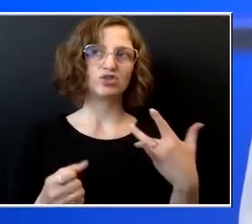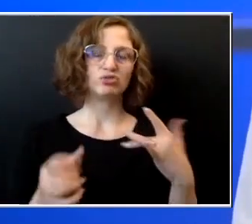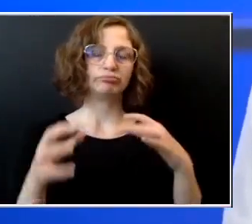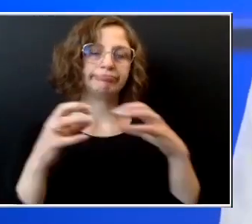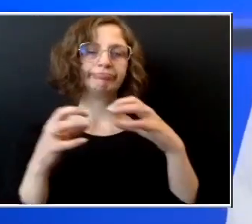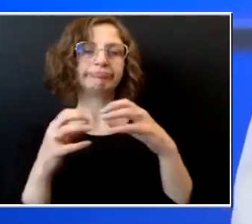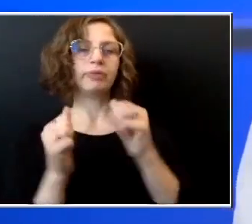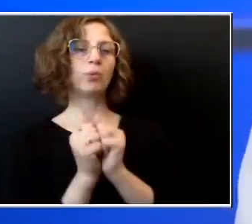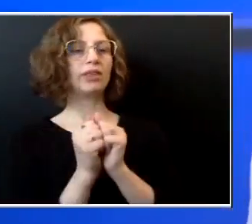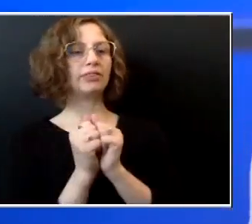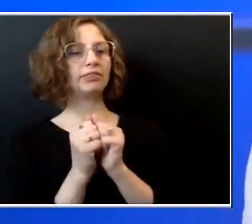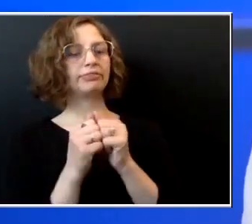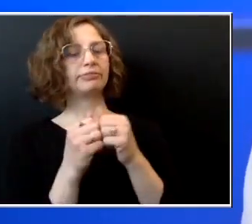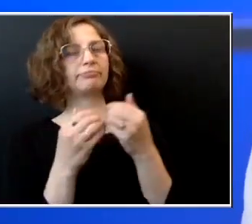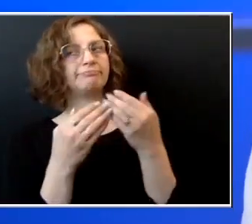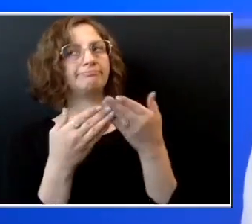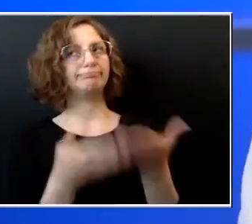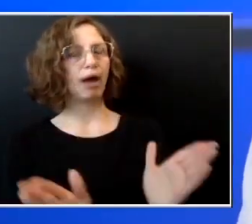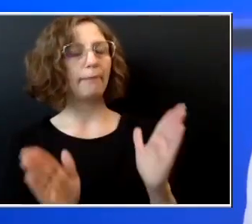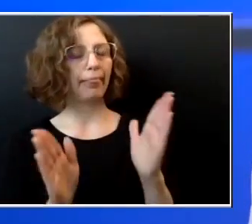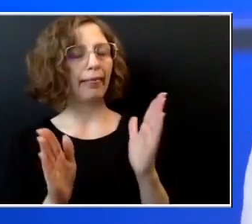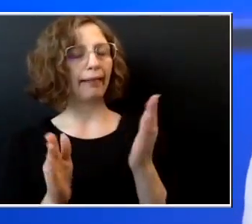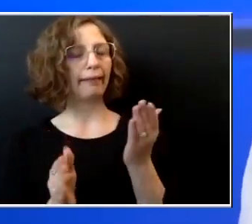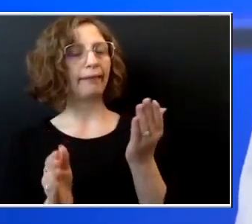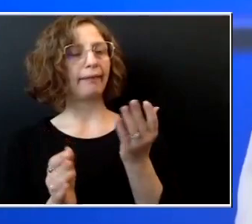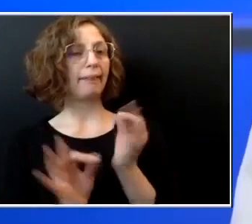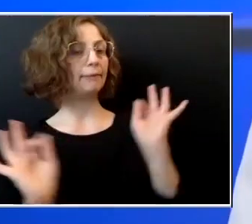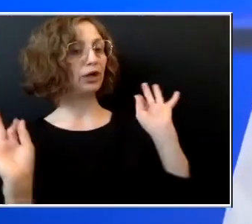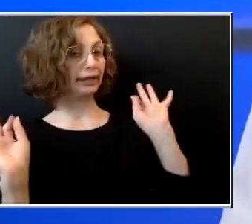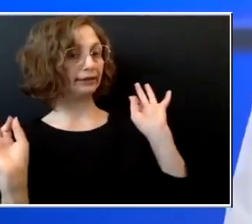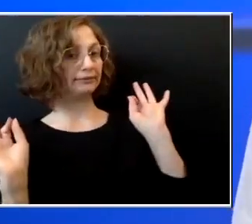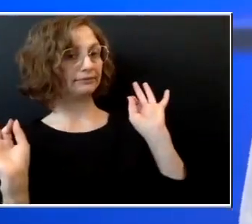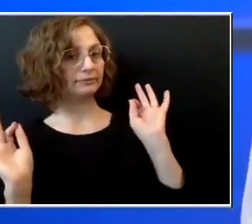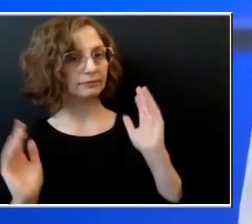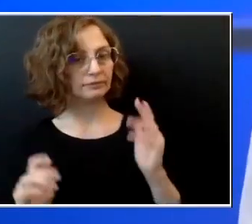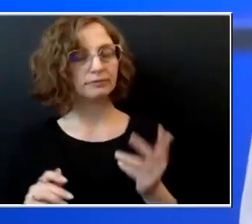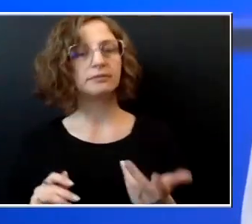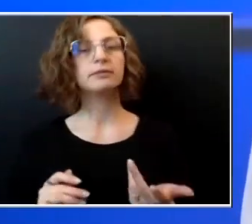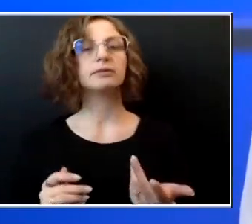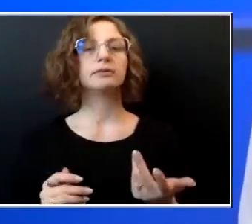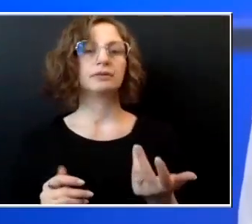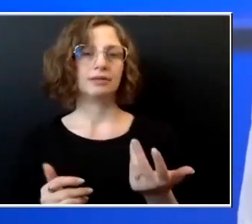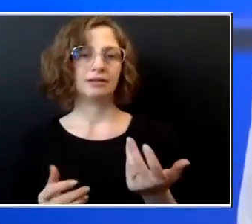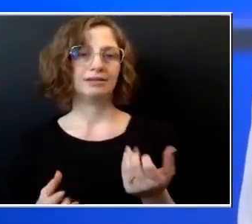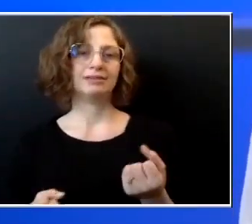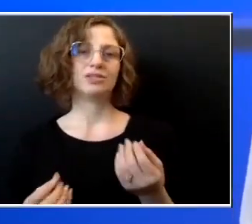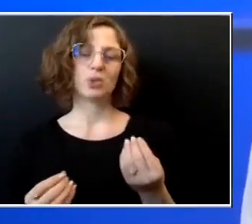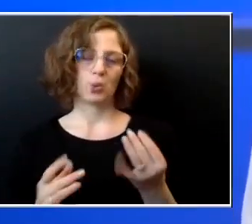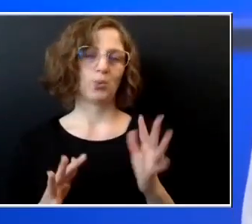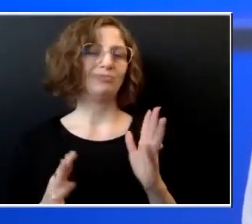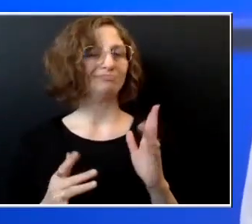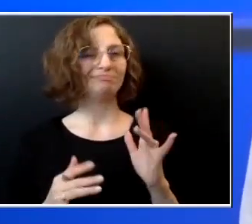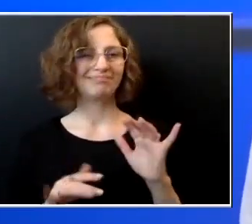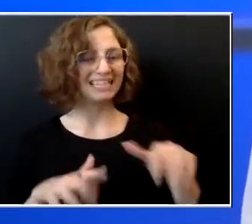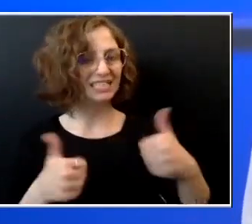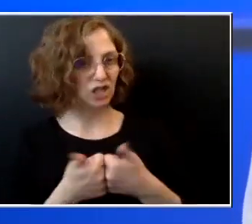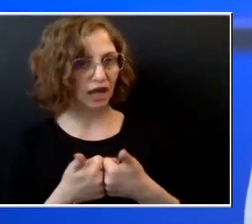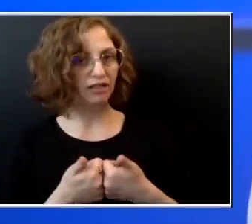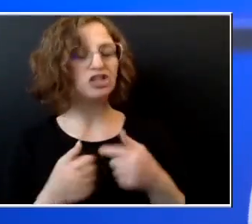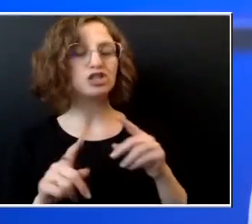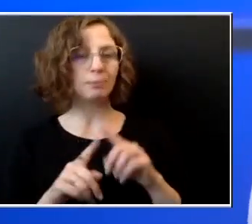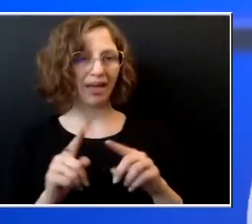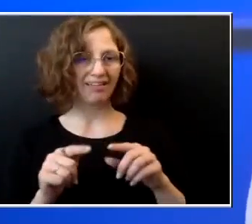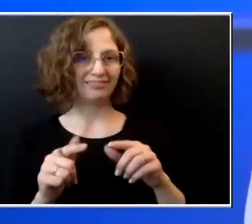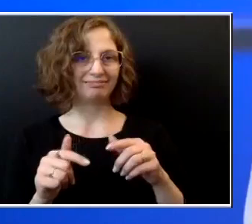challenge. And I think these kind of discussions and communication is one of the mechanisms we can draw people in to better